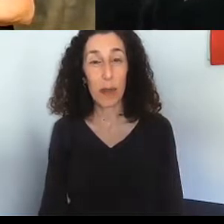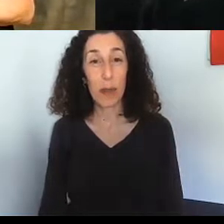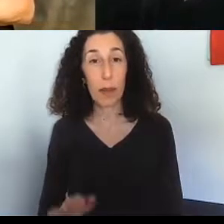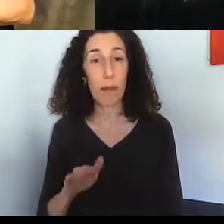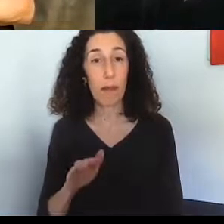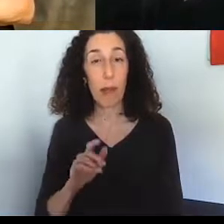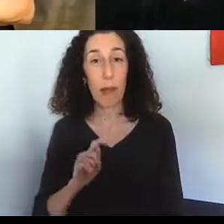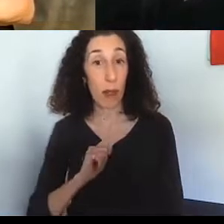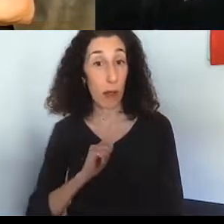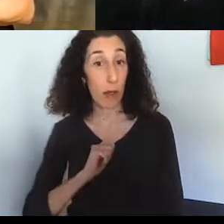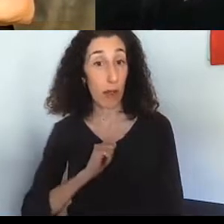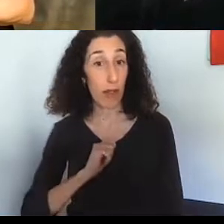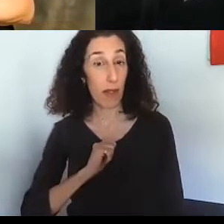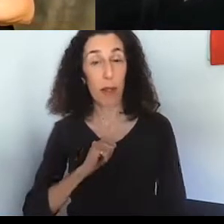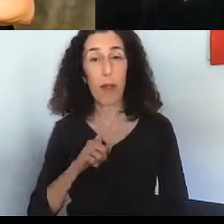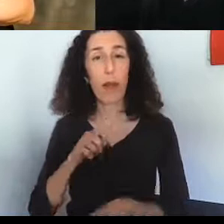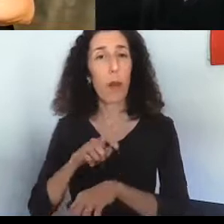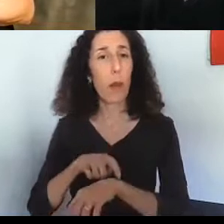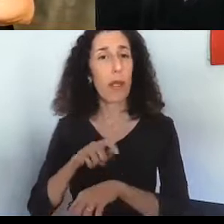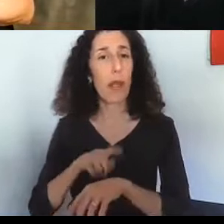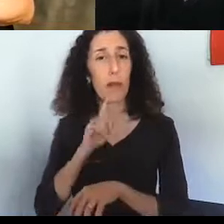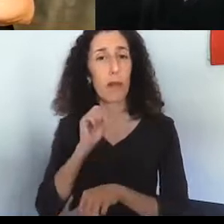to be speaking with all of you today.